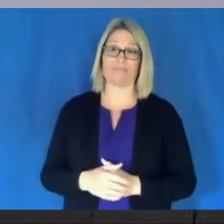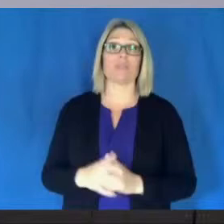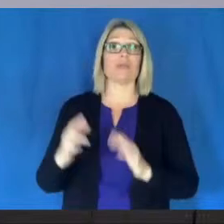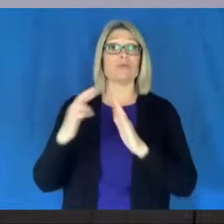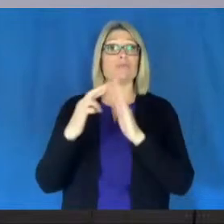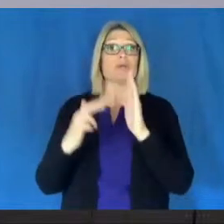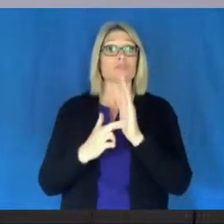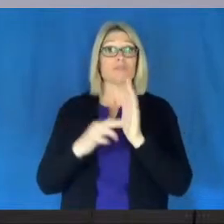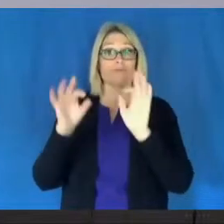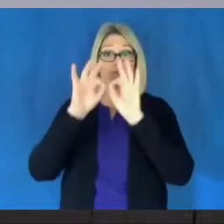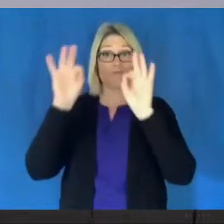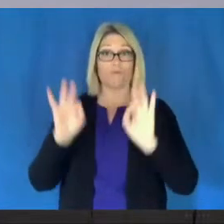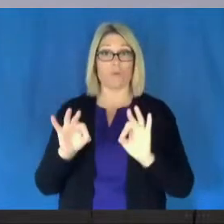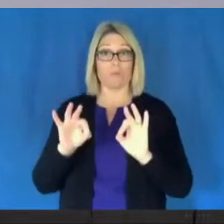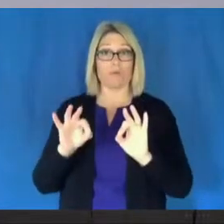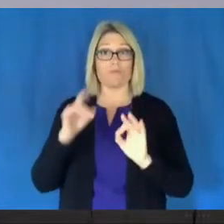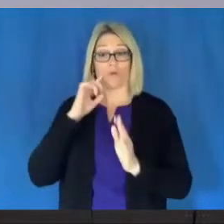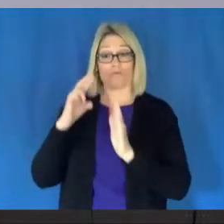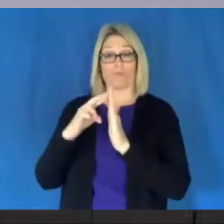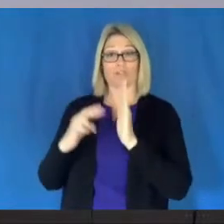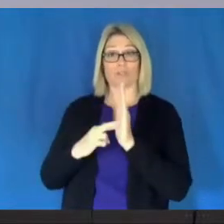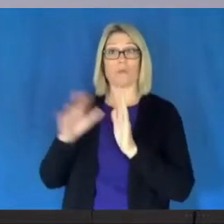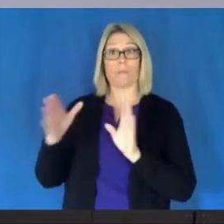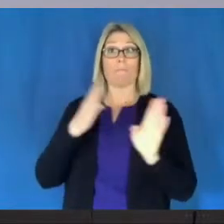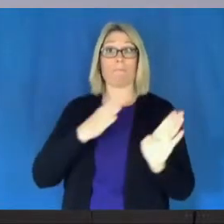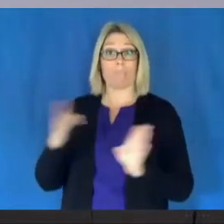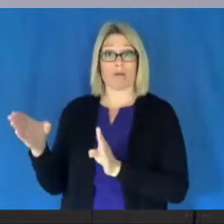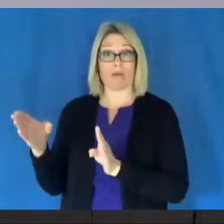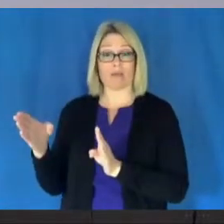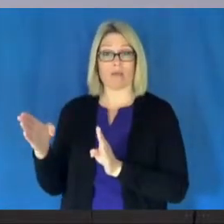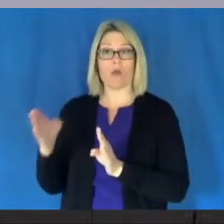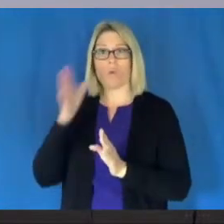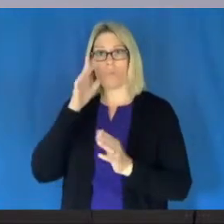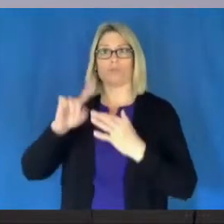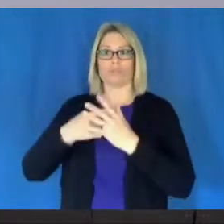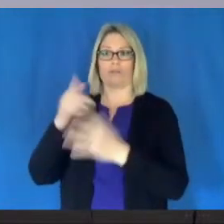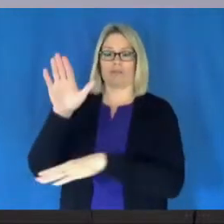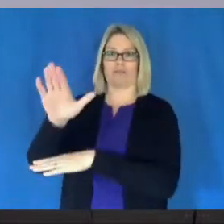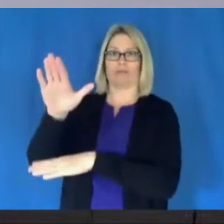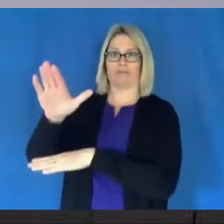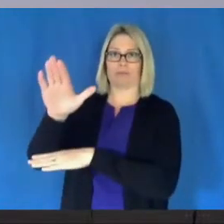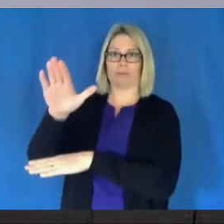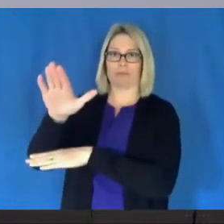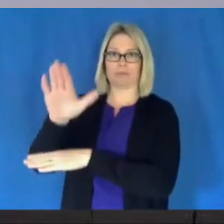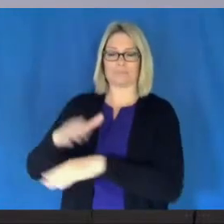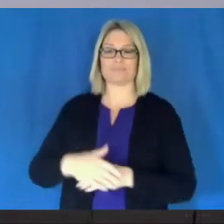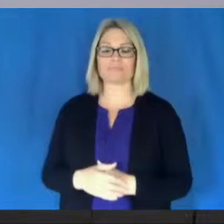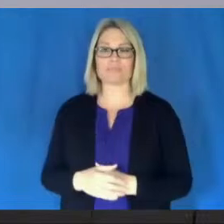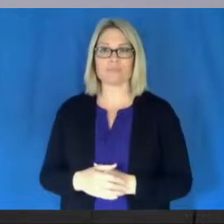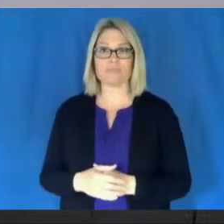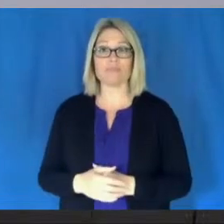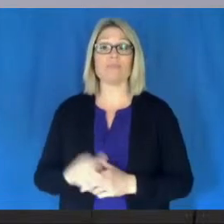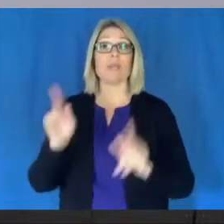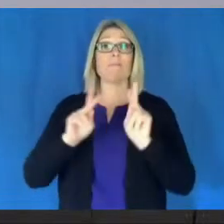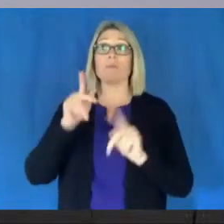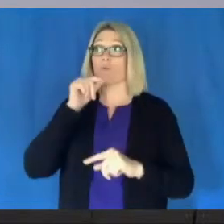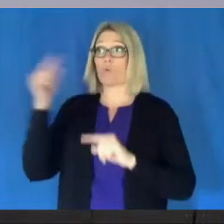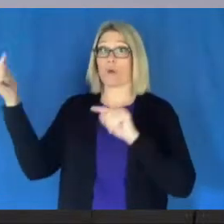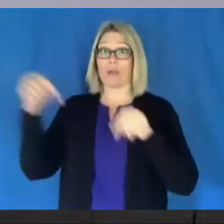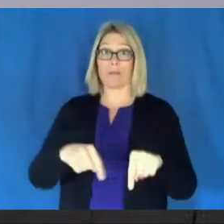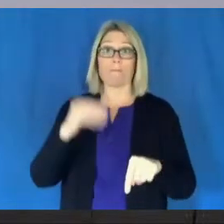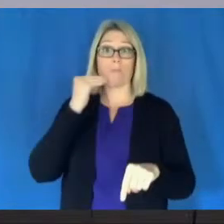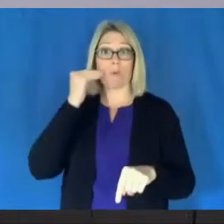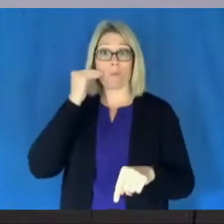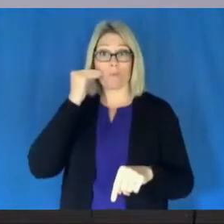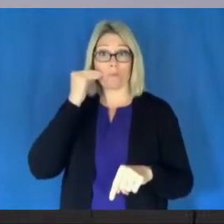island residents to register their self-isolation plans will be live this afternoon. I urge islanders who are returning home from out of